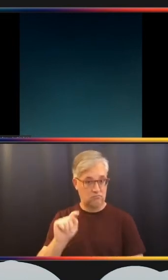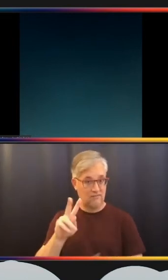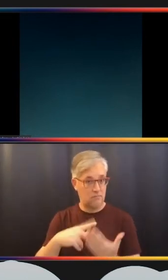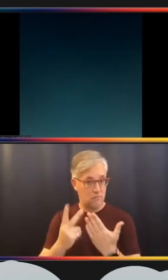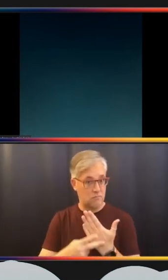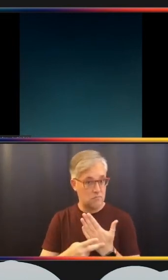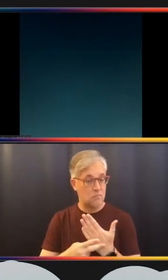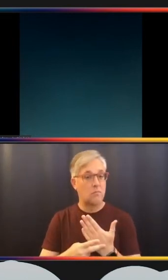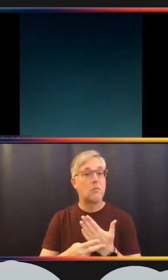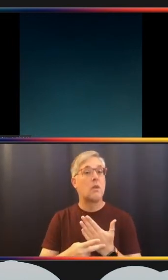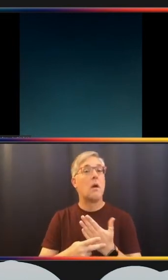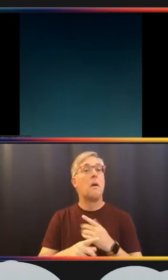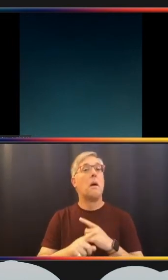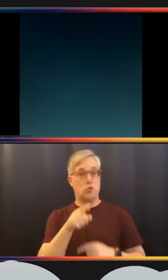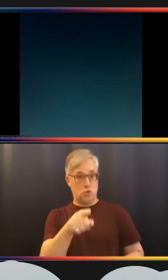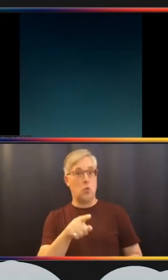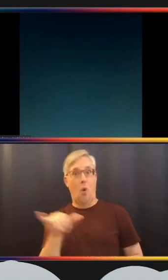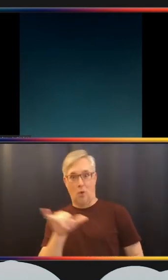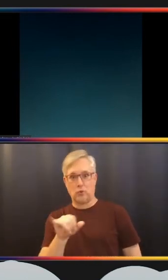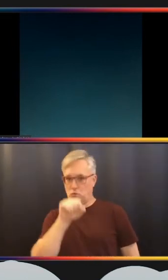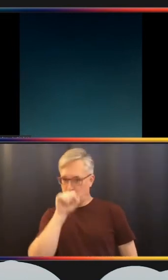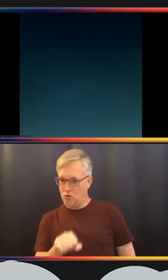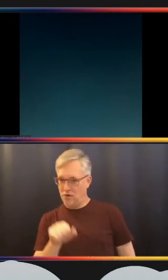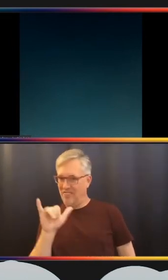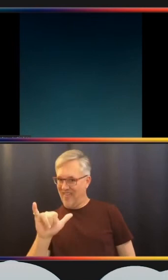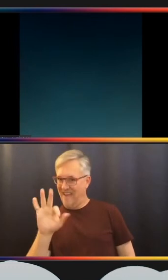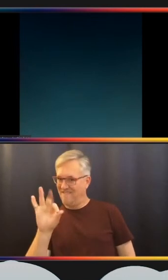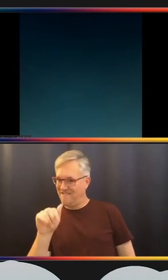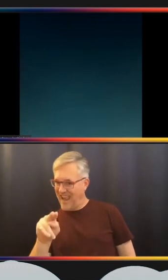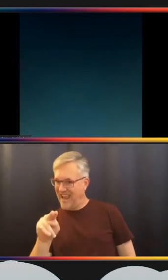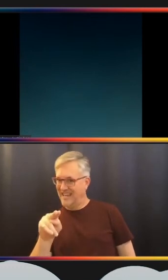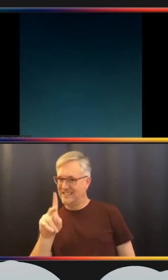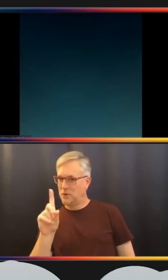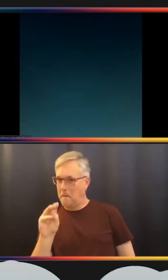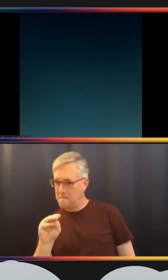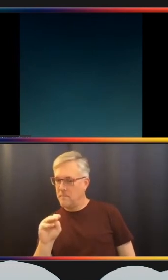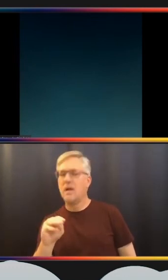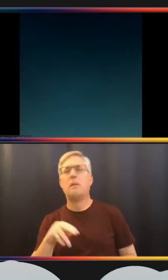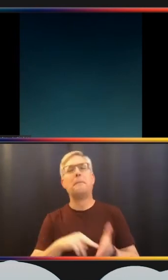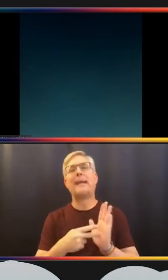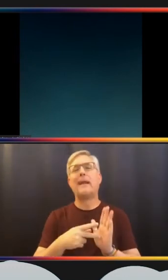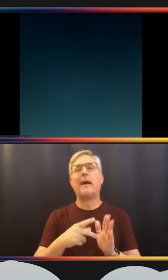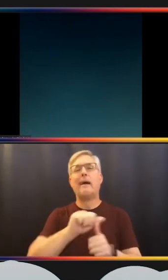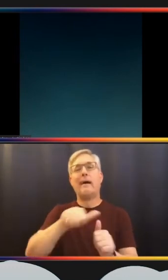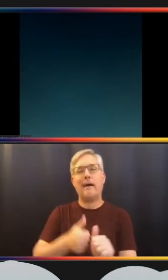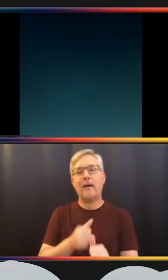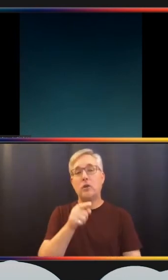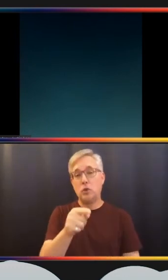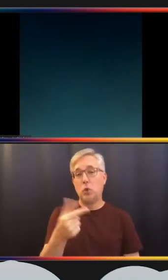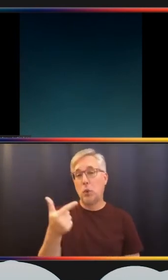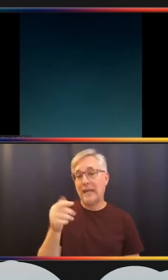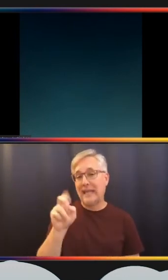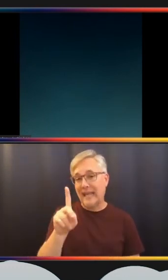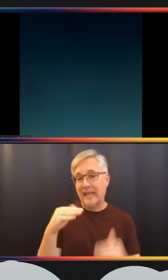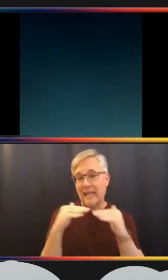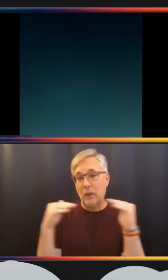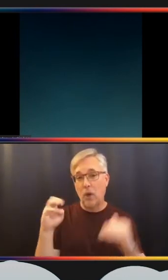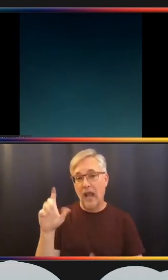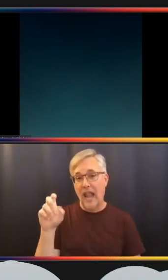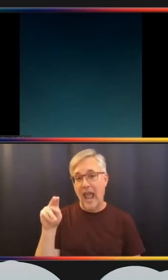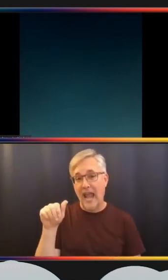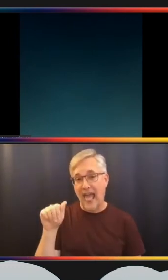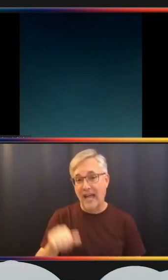that are actually a part of you as well? Basically, are you as geeky as her? No. I feel so